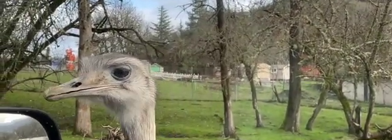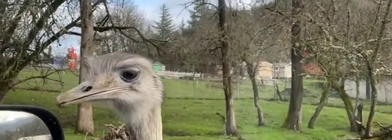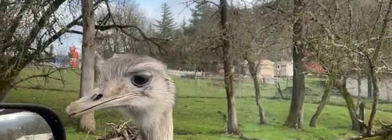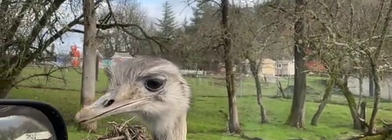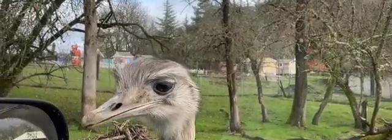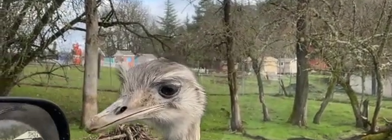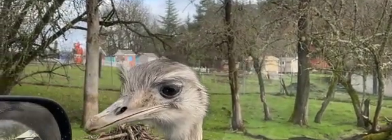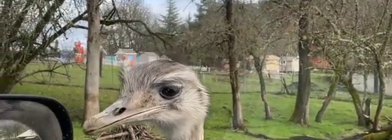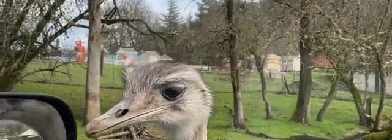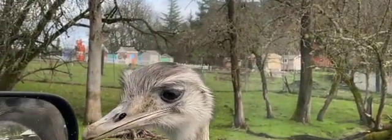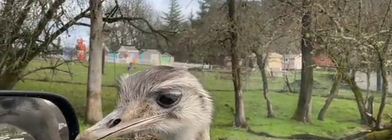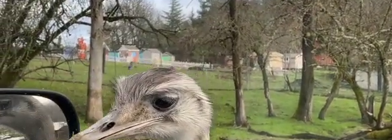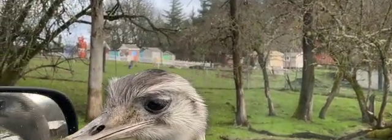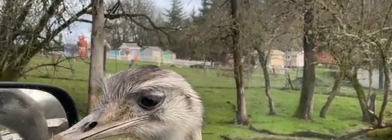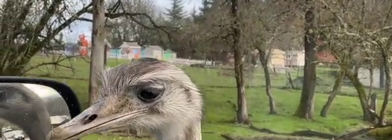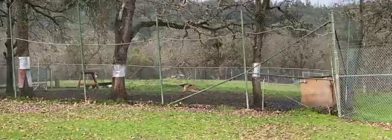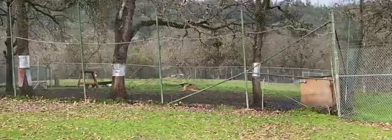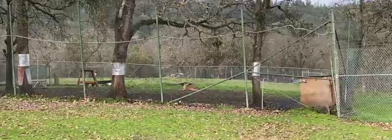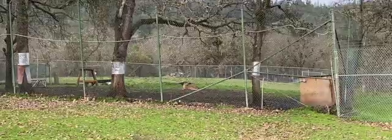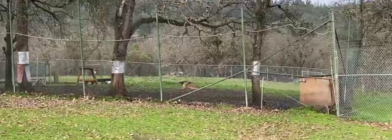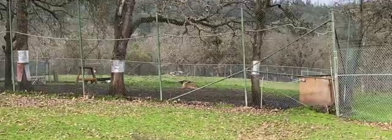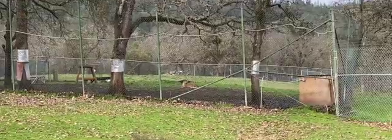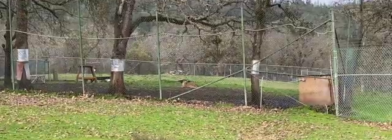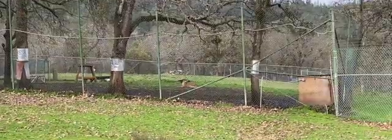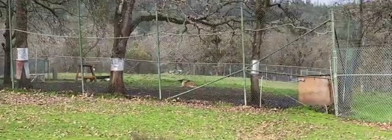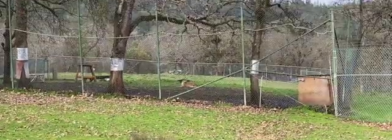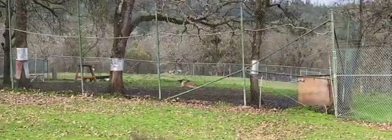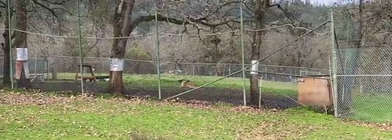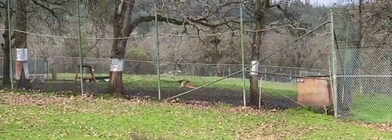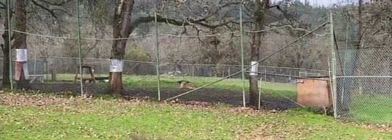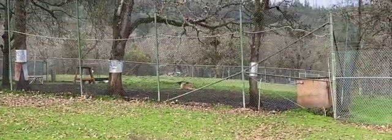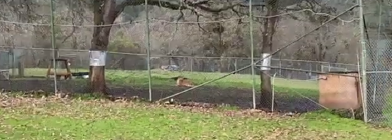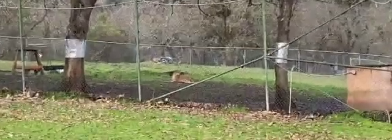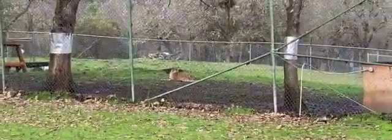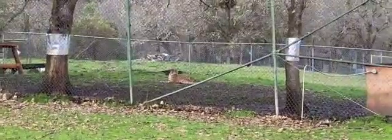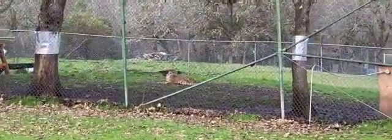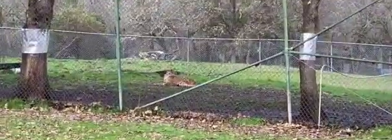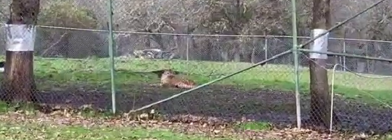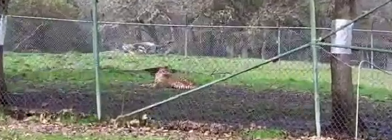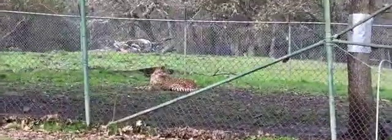So curious. Oh my goodness. Here's the cheetah.